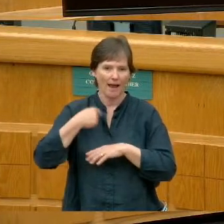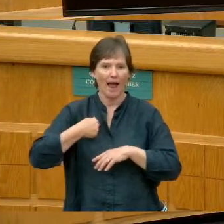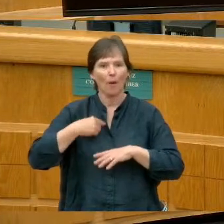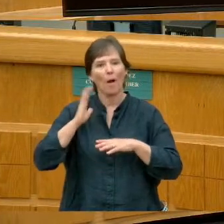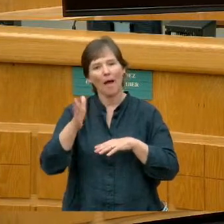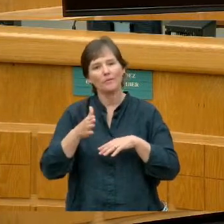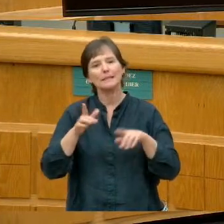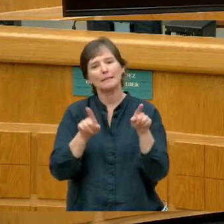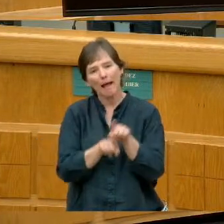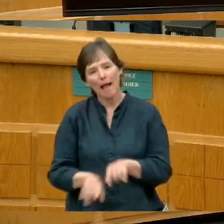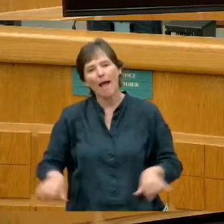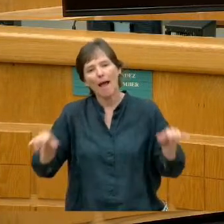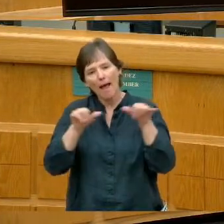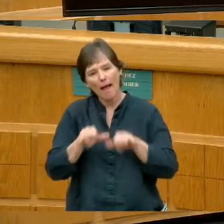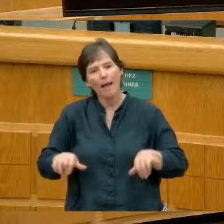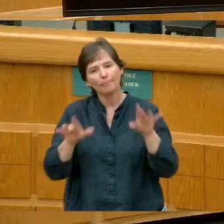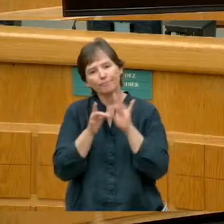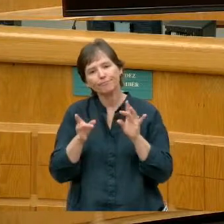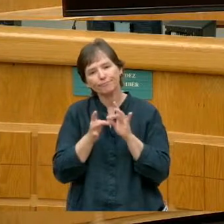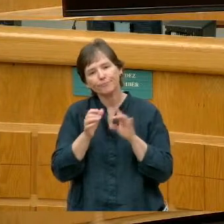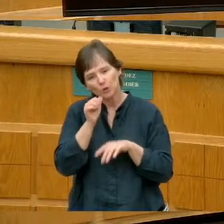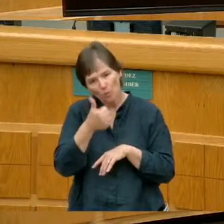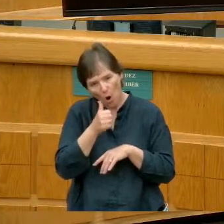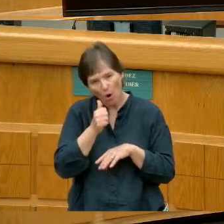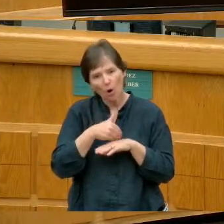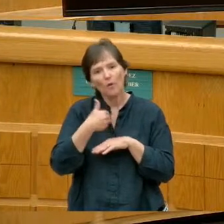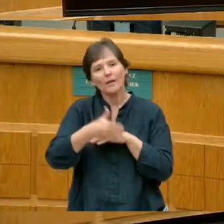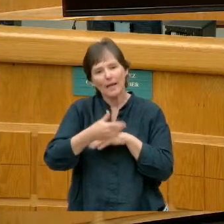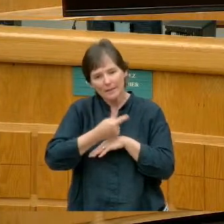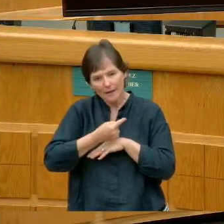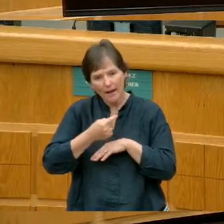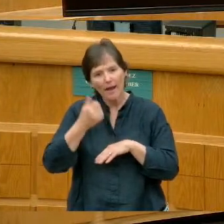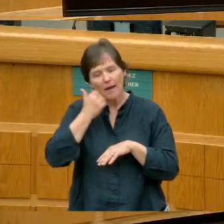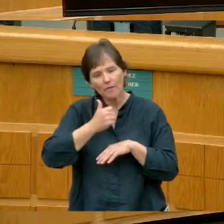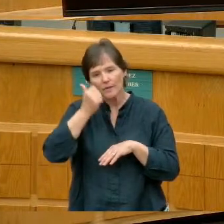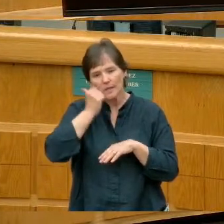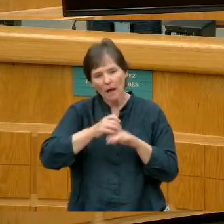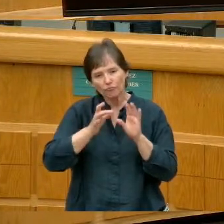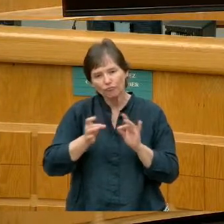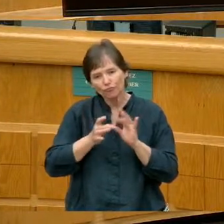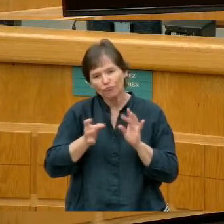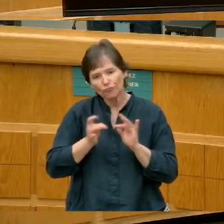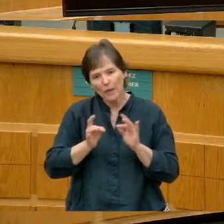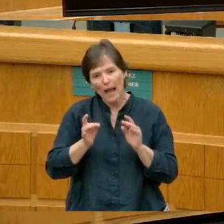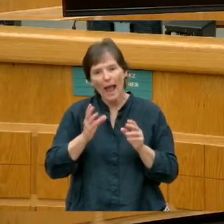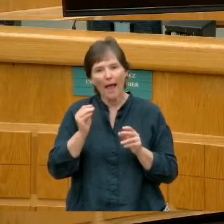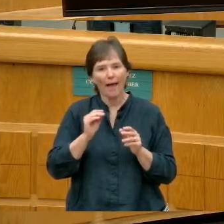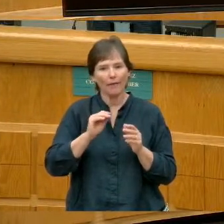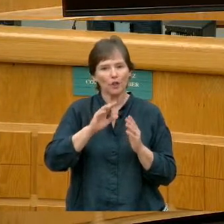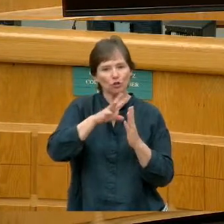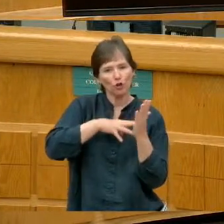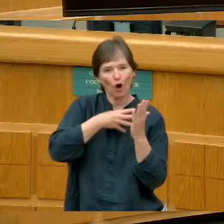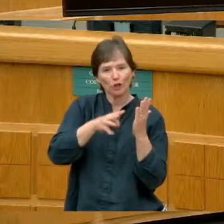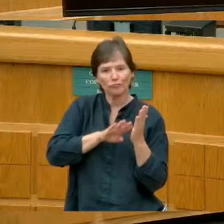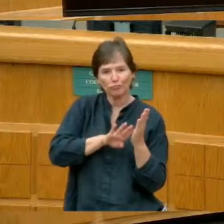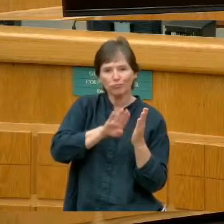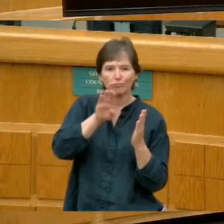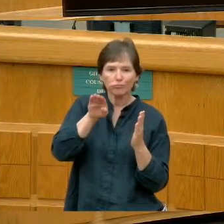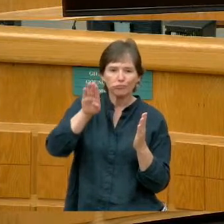have the same protocols, and Peter will keep watching his charts go up and up.